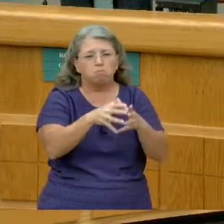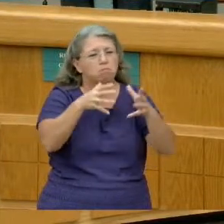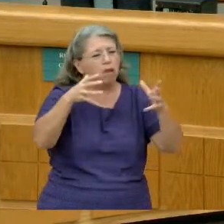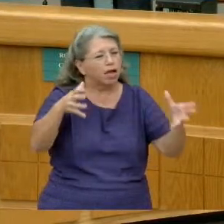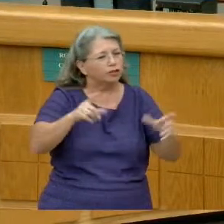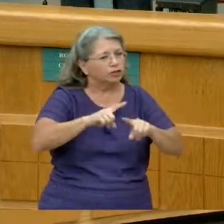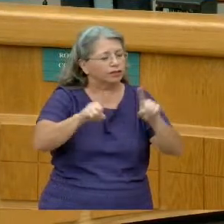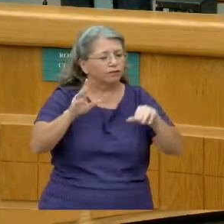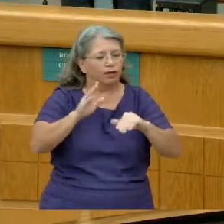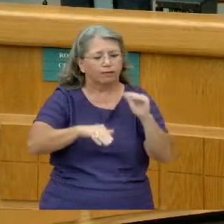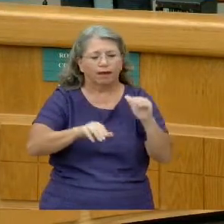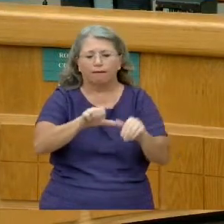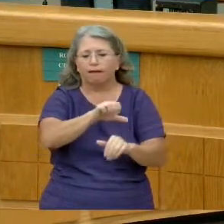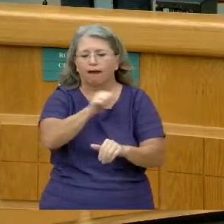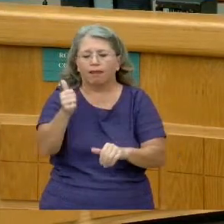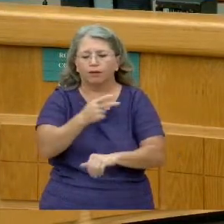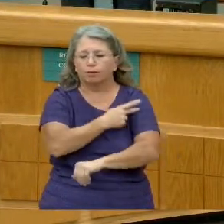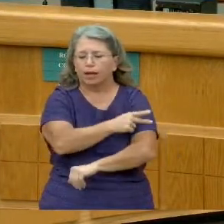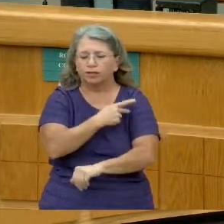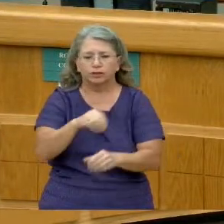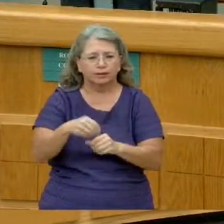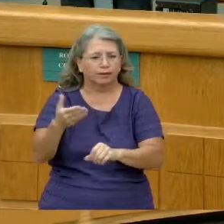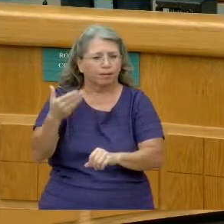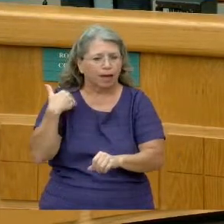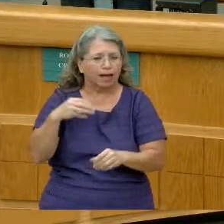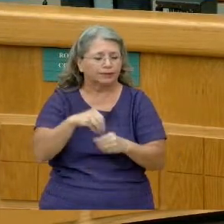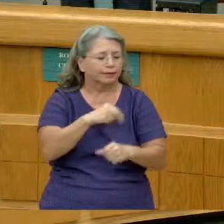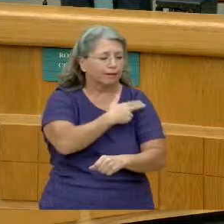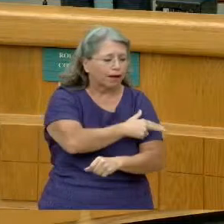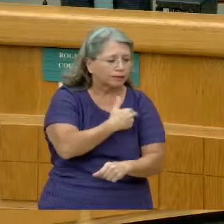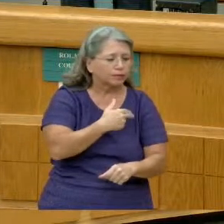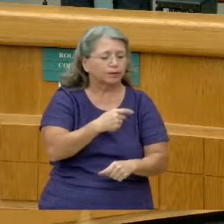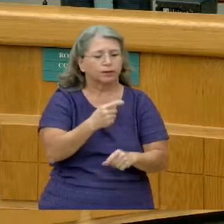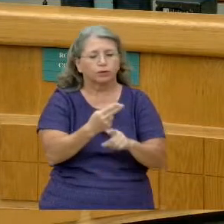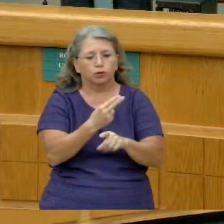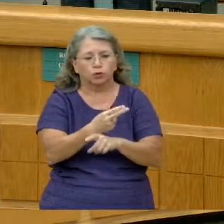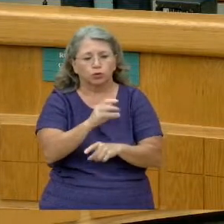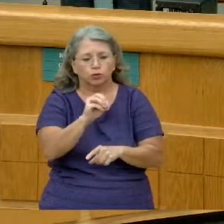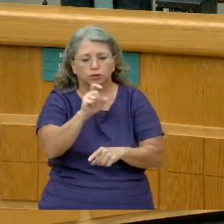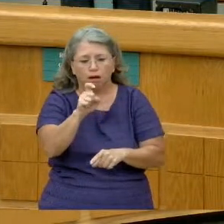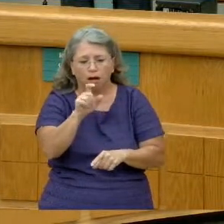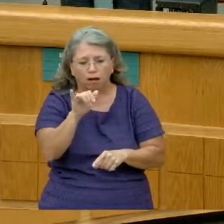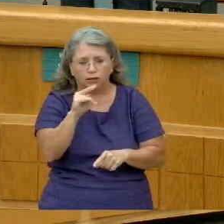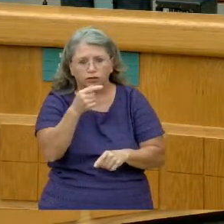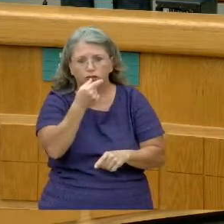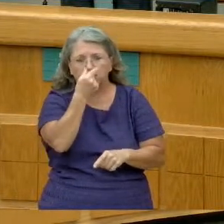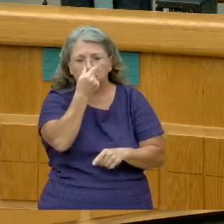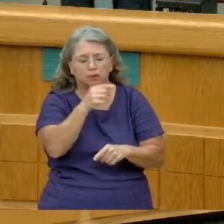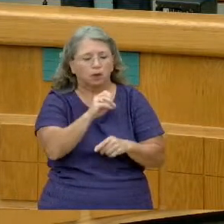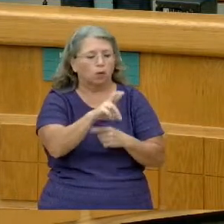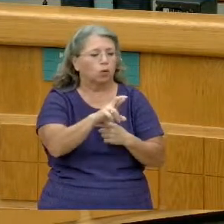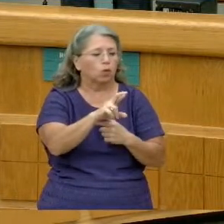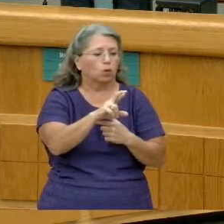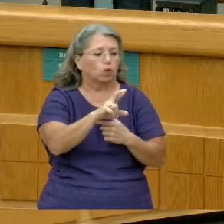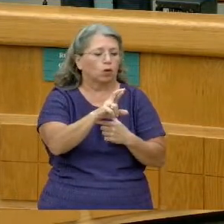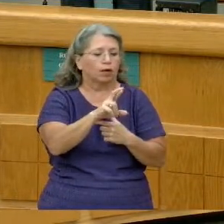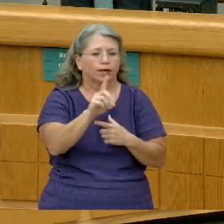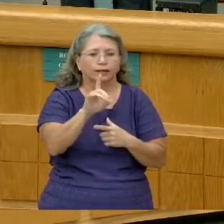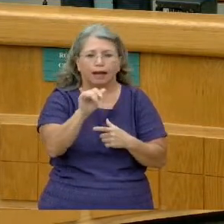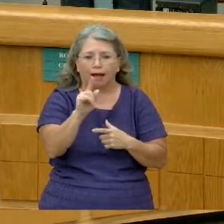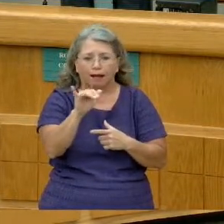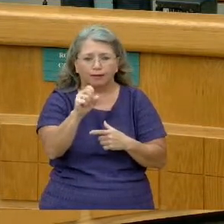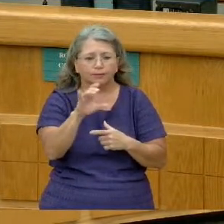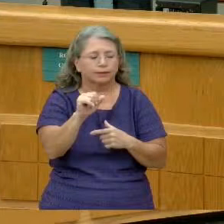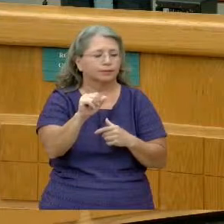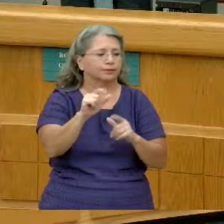dialysis, those who need medications, who require oxygen. So what I mean by that is that the mechanics of how